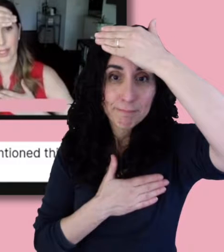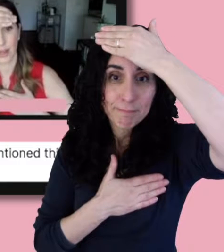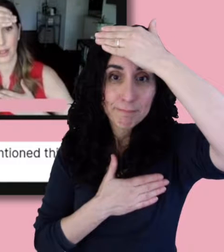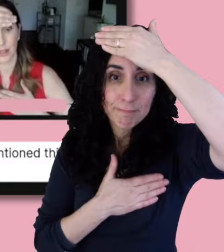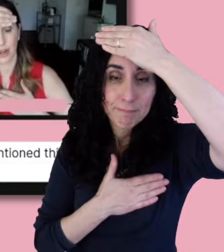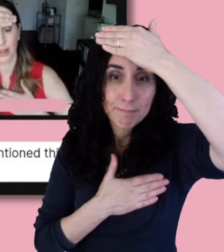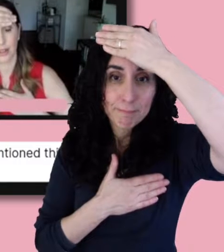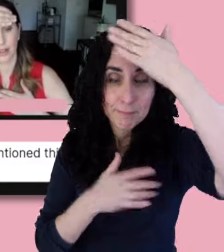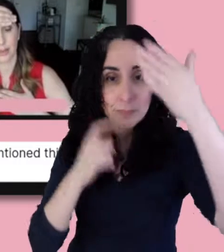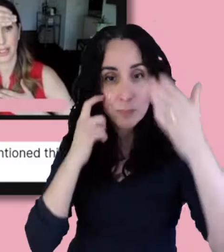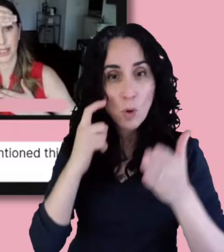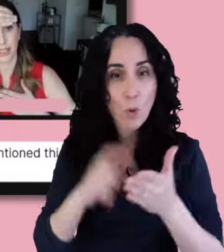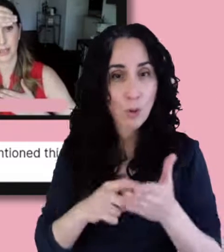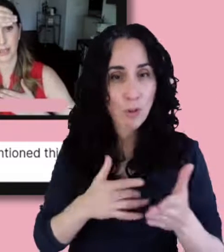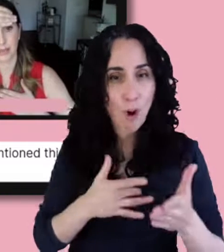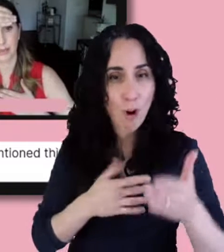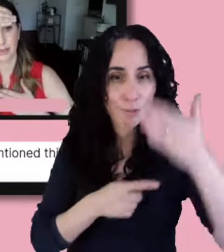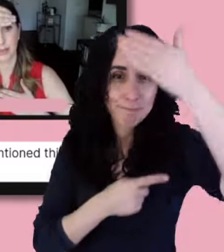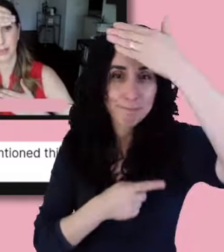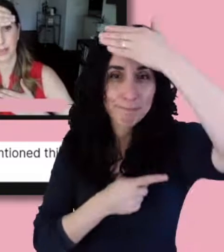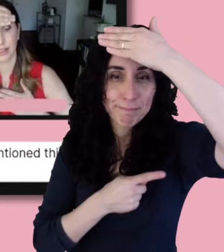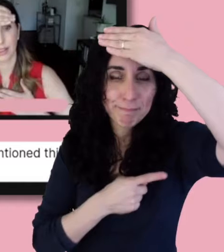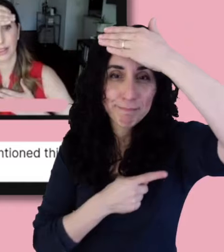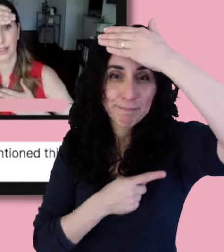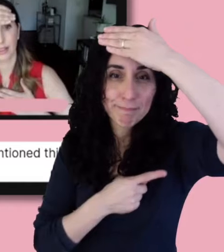Noticing how your heart is beating.